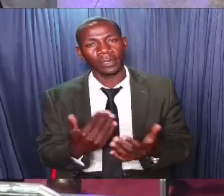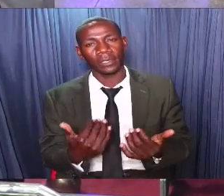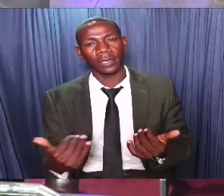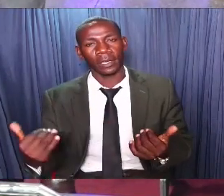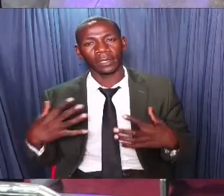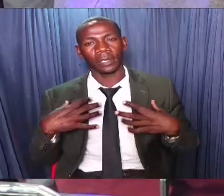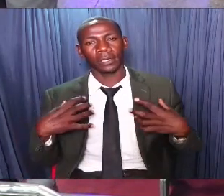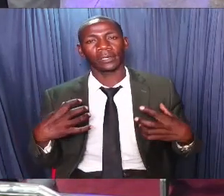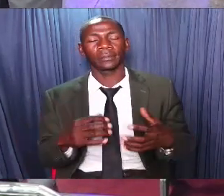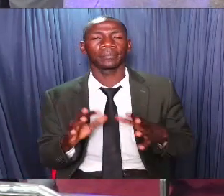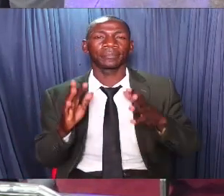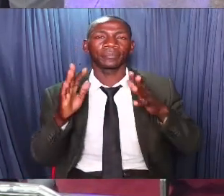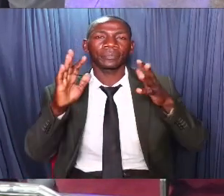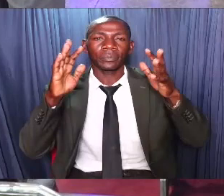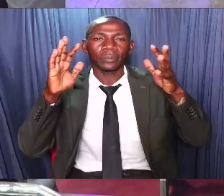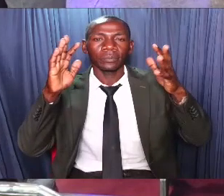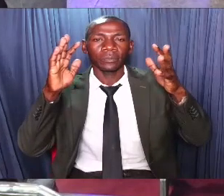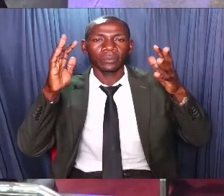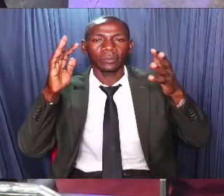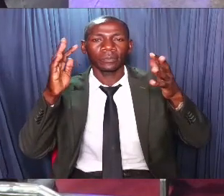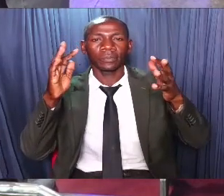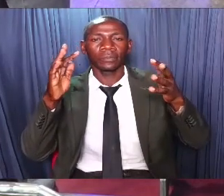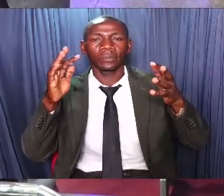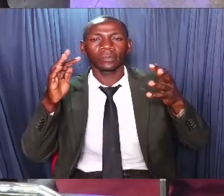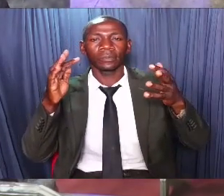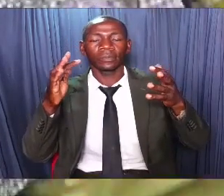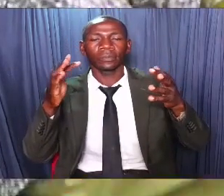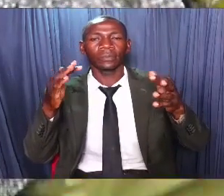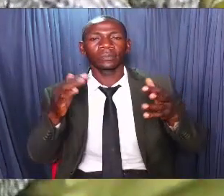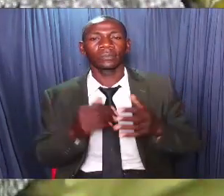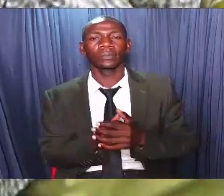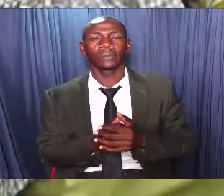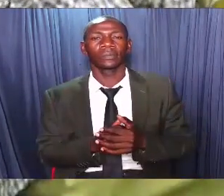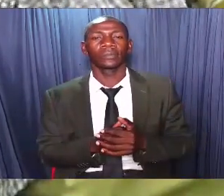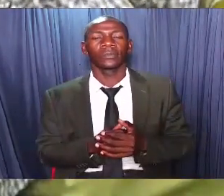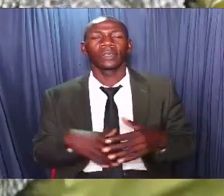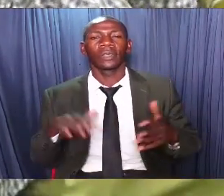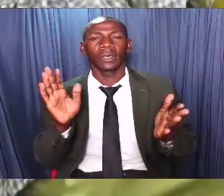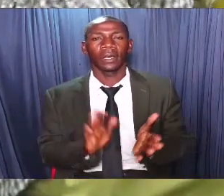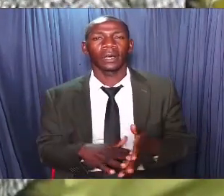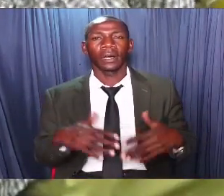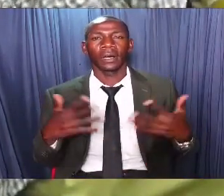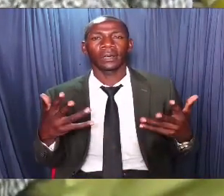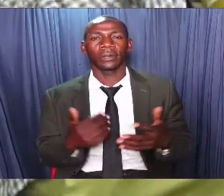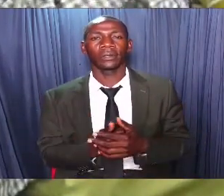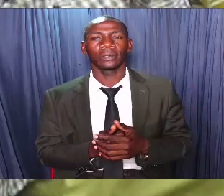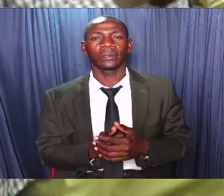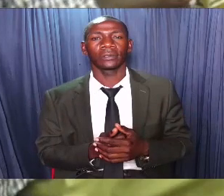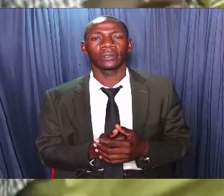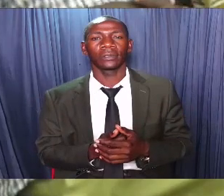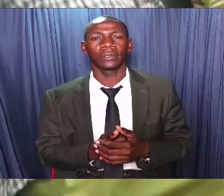akapona. The child was healed. Hallelujah.